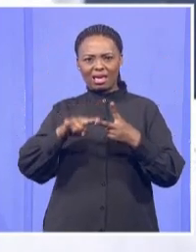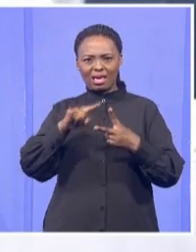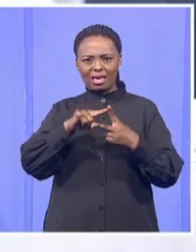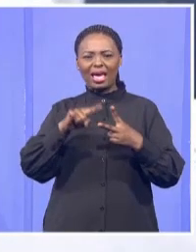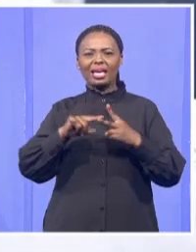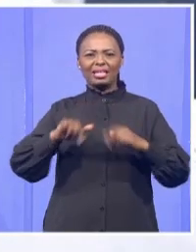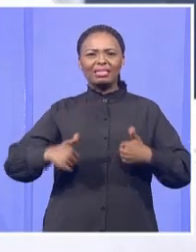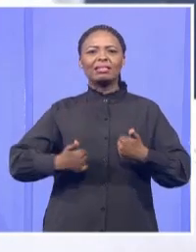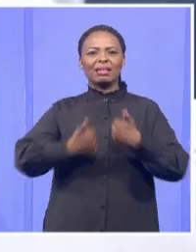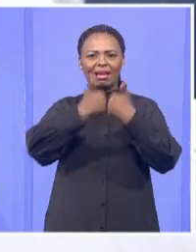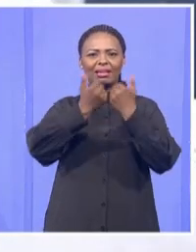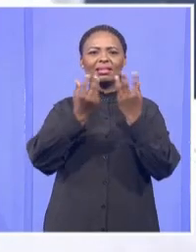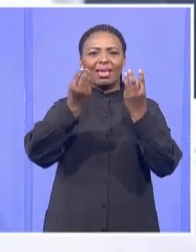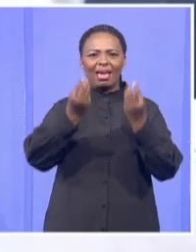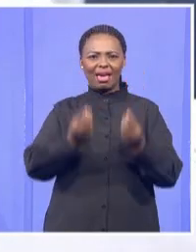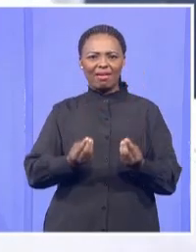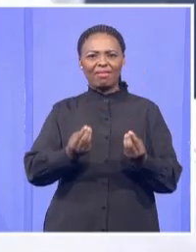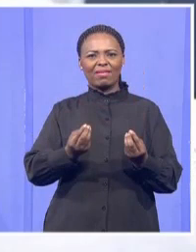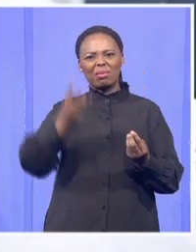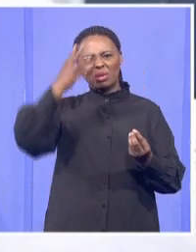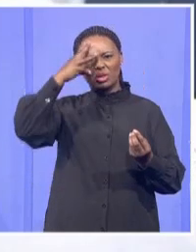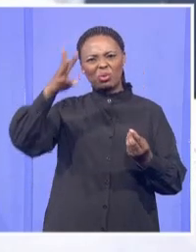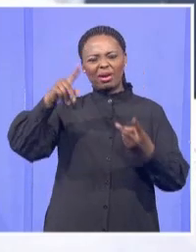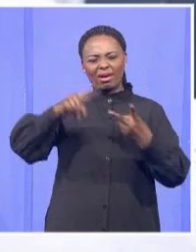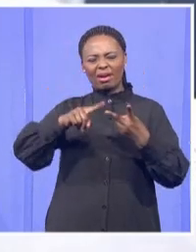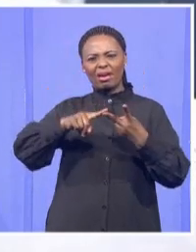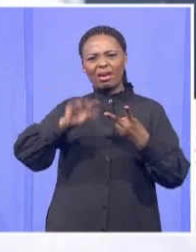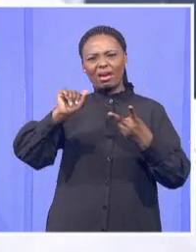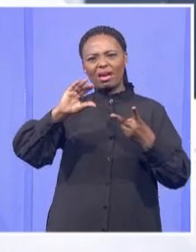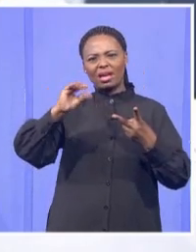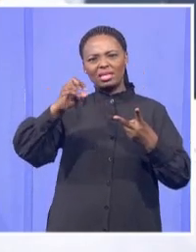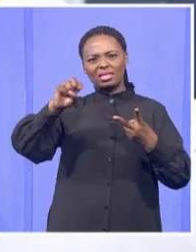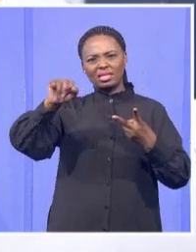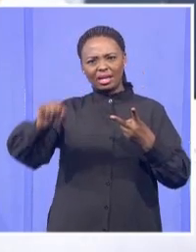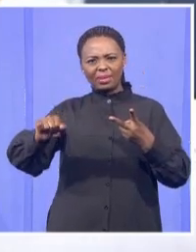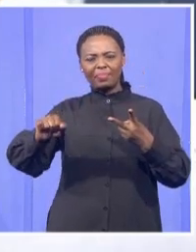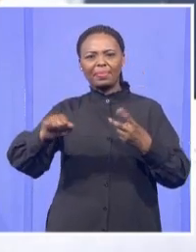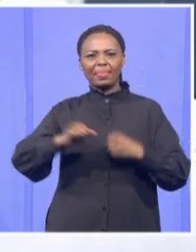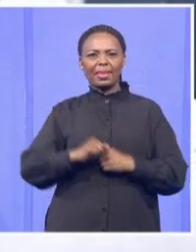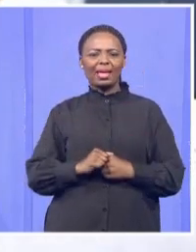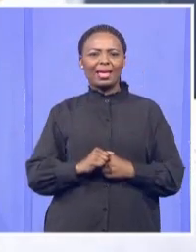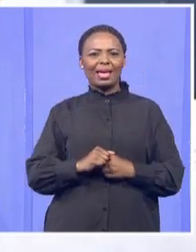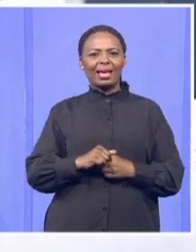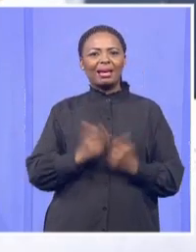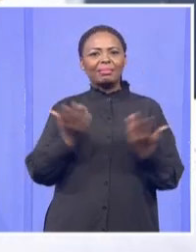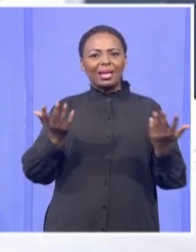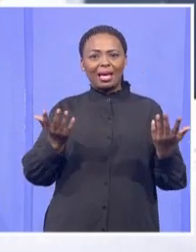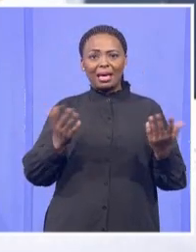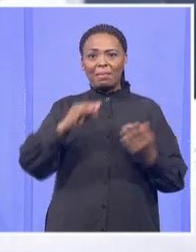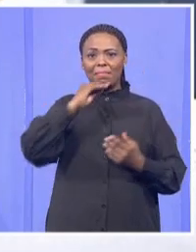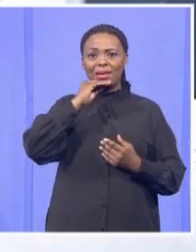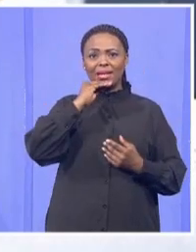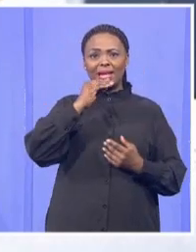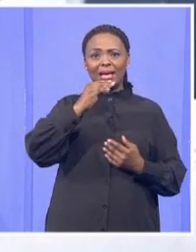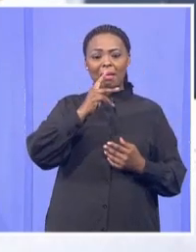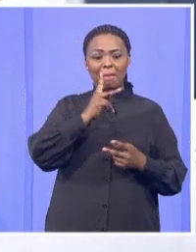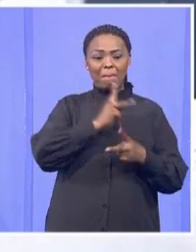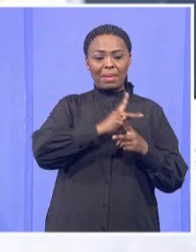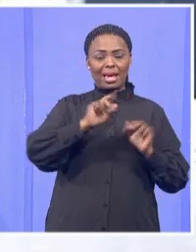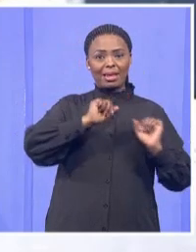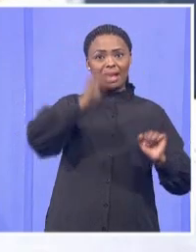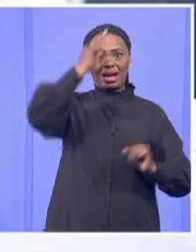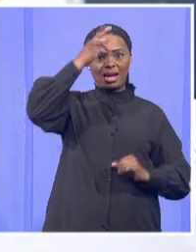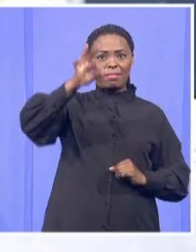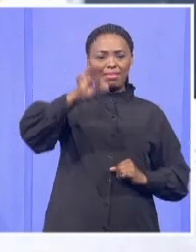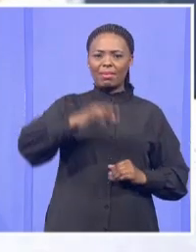challenges. And it's nothing else but internal government planning. And sometimes